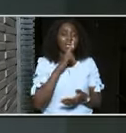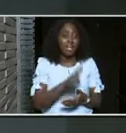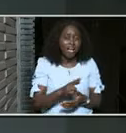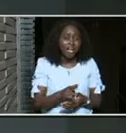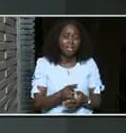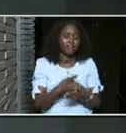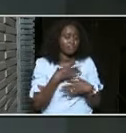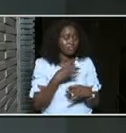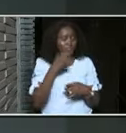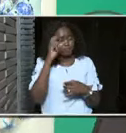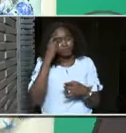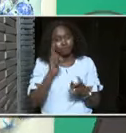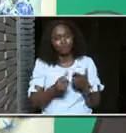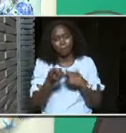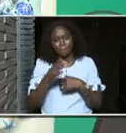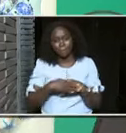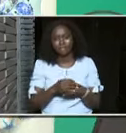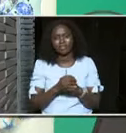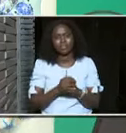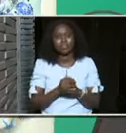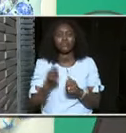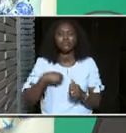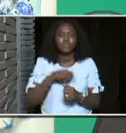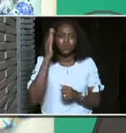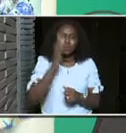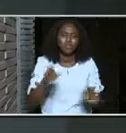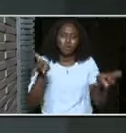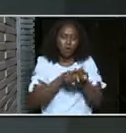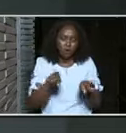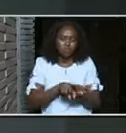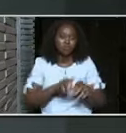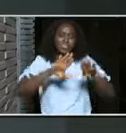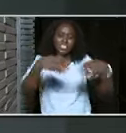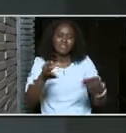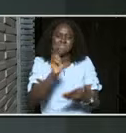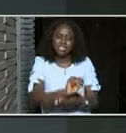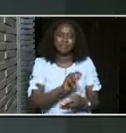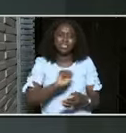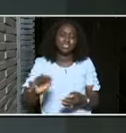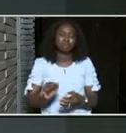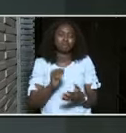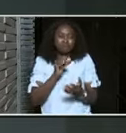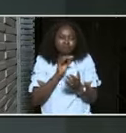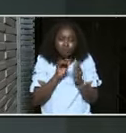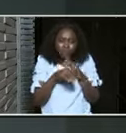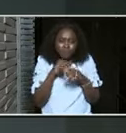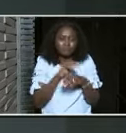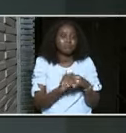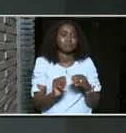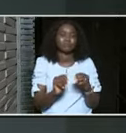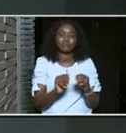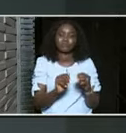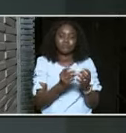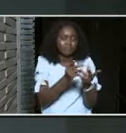as government for them to come back. We will also give them a conducive atmosphere. And that is what is lacking